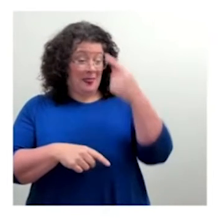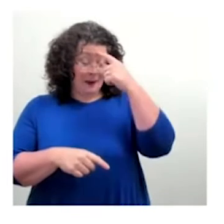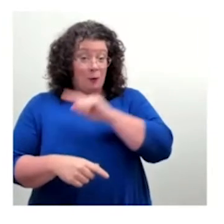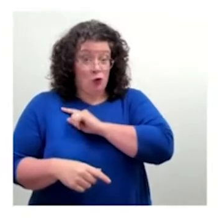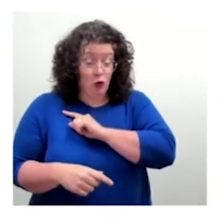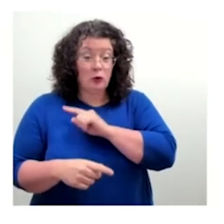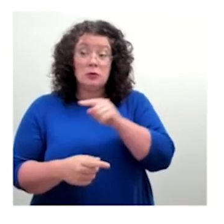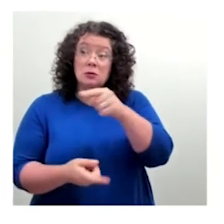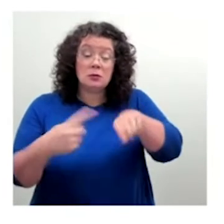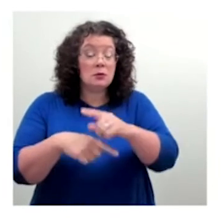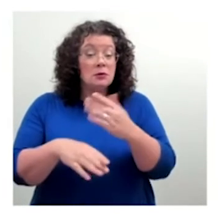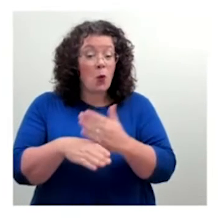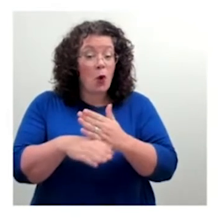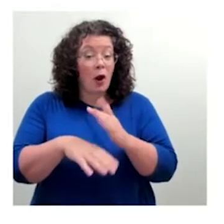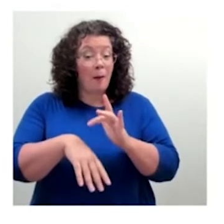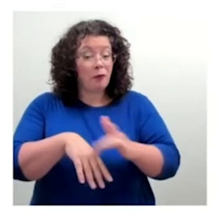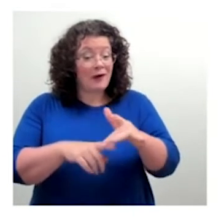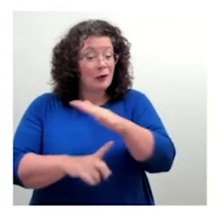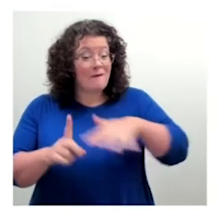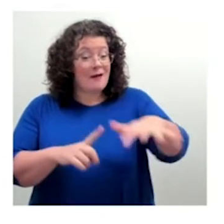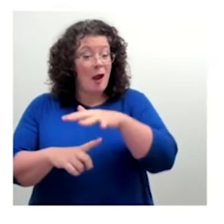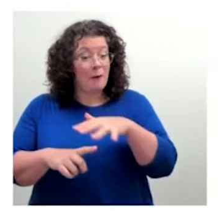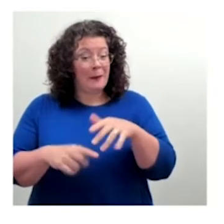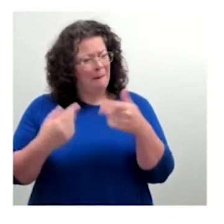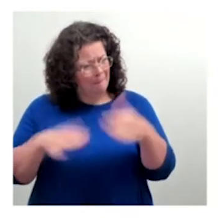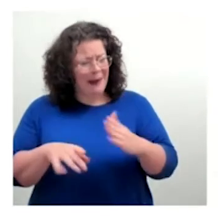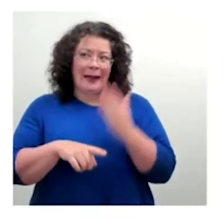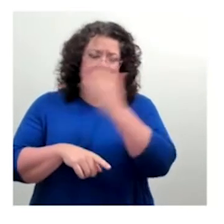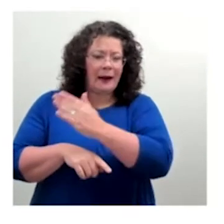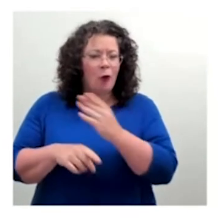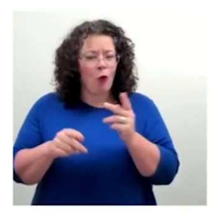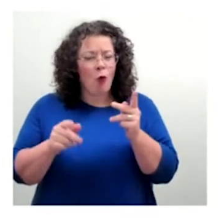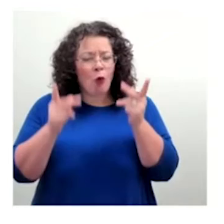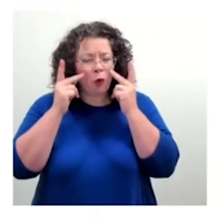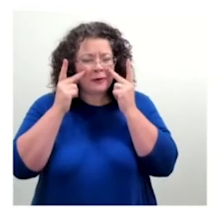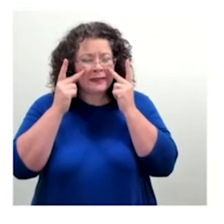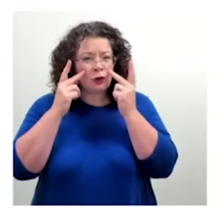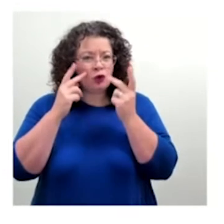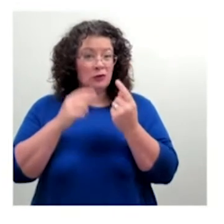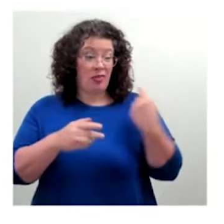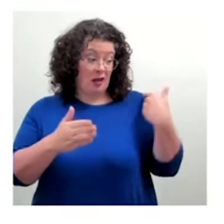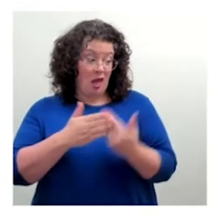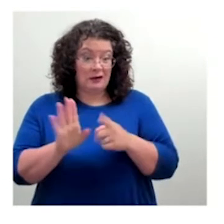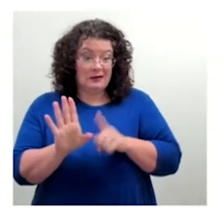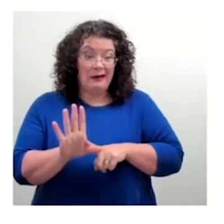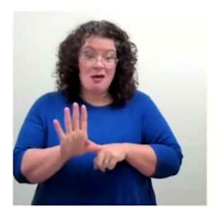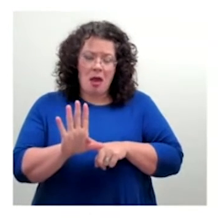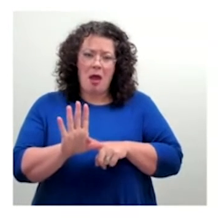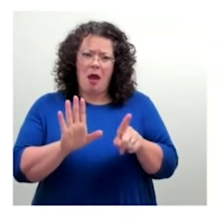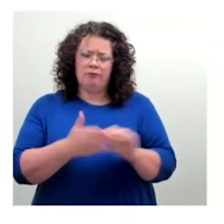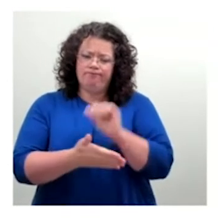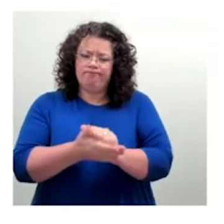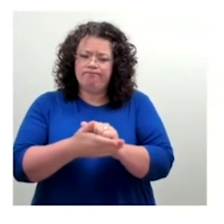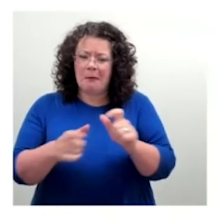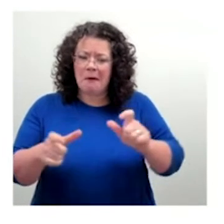them. Whereas when you knock on people's doors, you find people that they ought to have reading glasses, but they haven't got them. Or they use their wife's reading glasses,